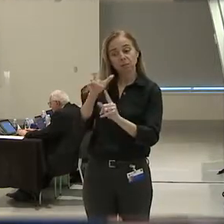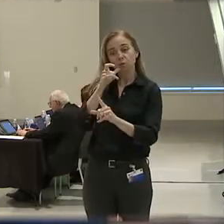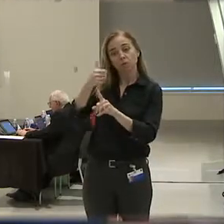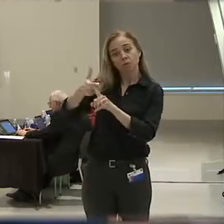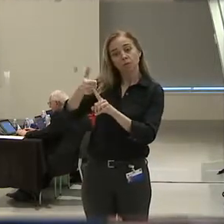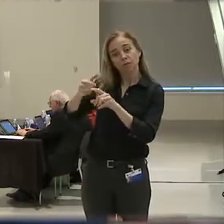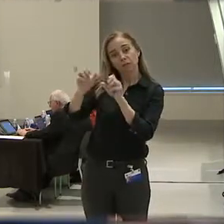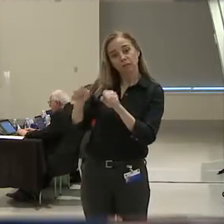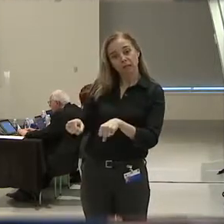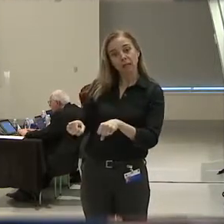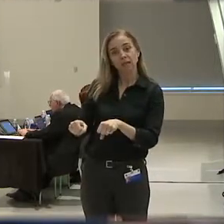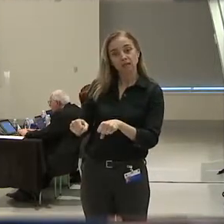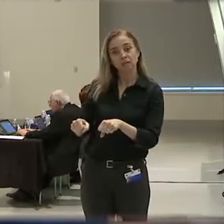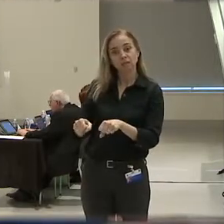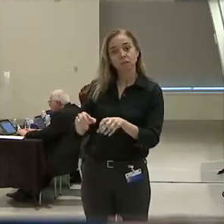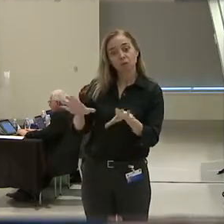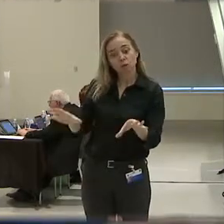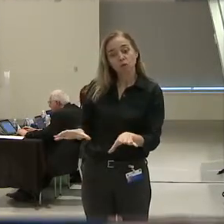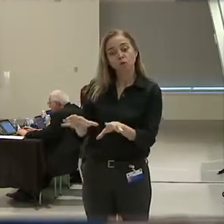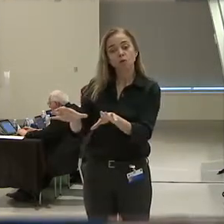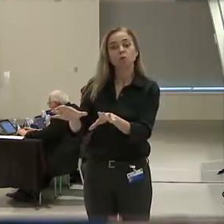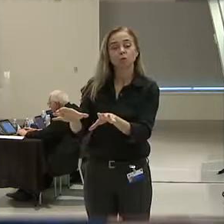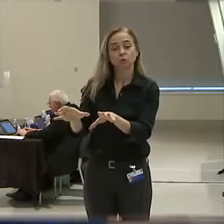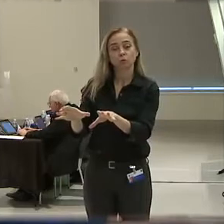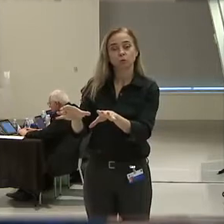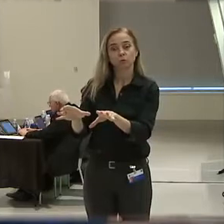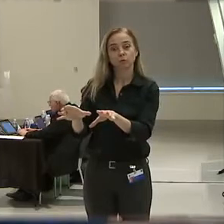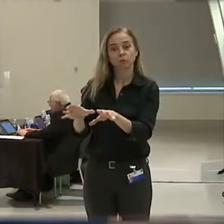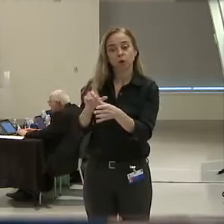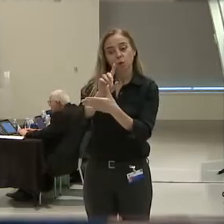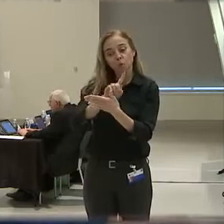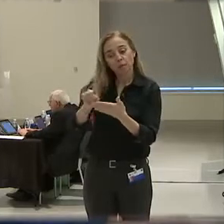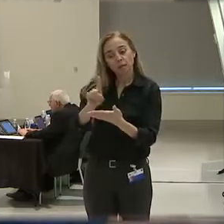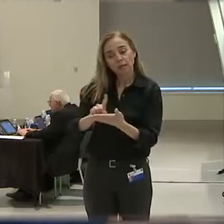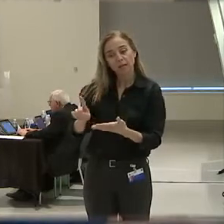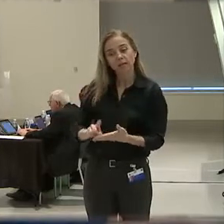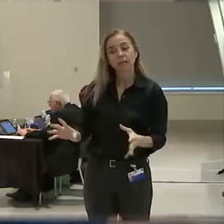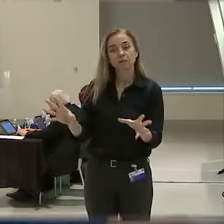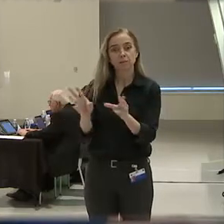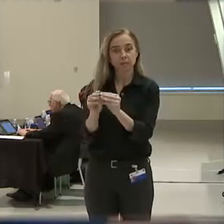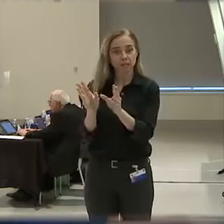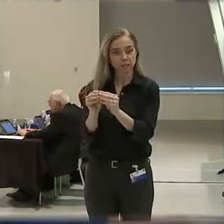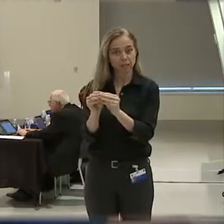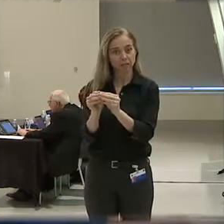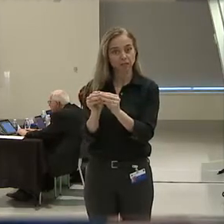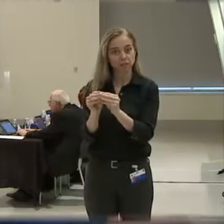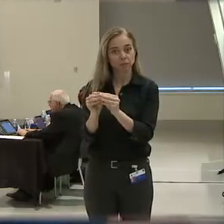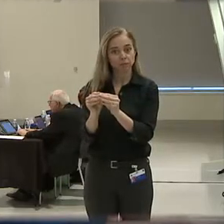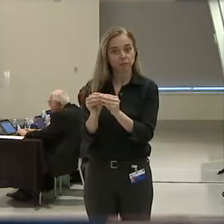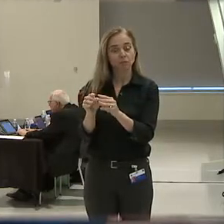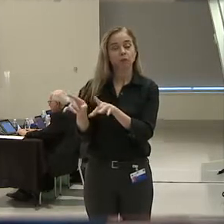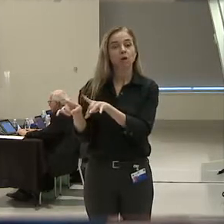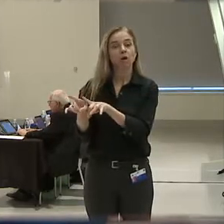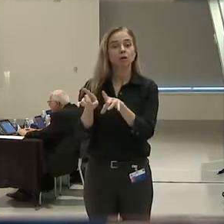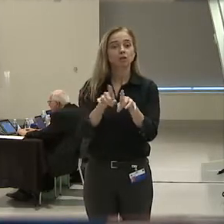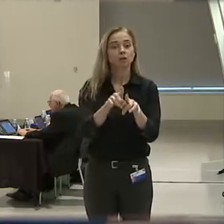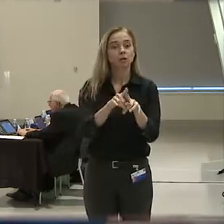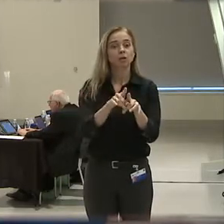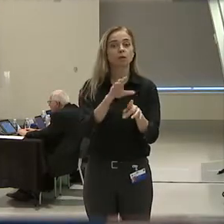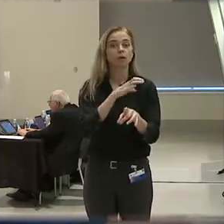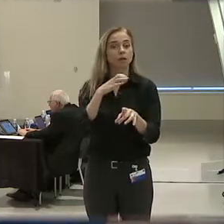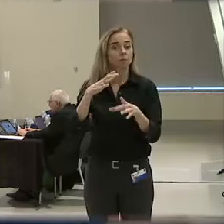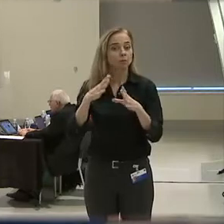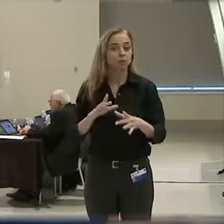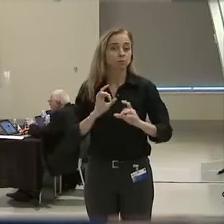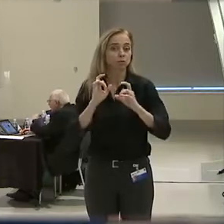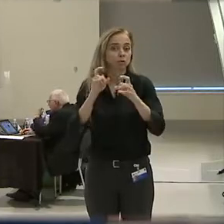to do considerable work. There are weekly meetings. Prior to the weekly meetings, all the commissioners are